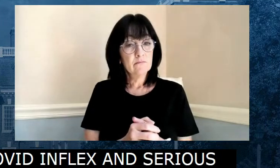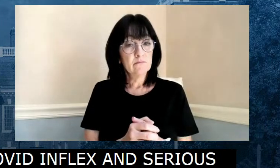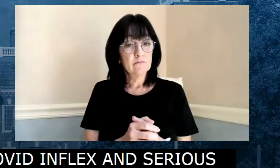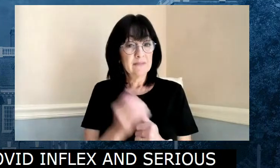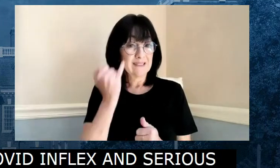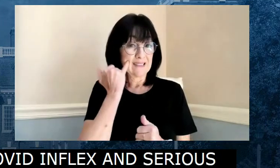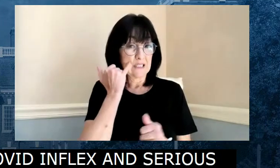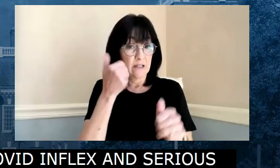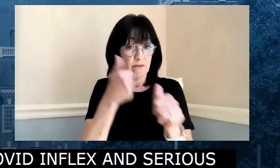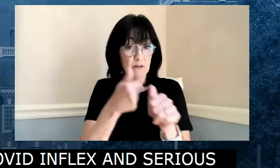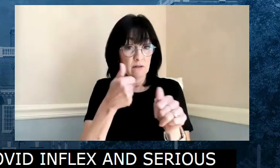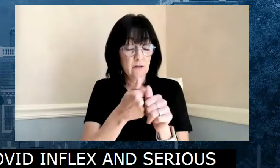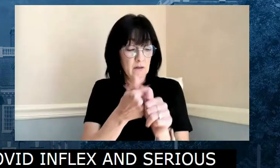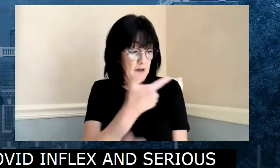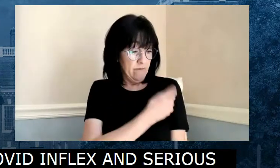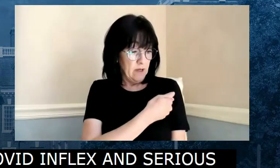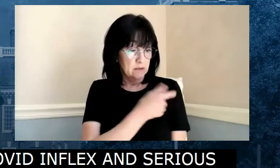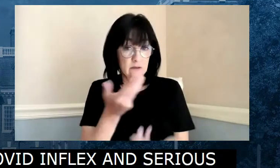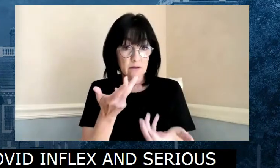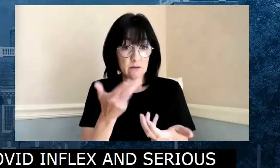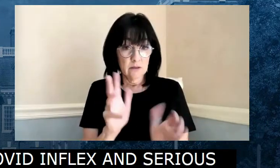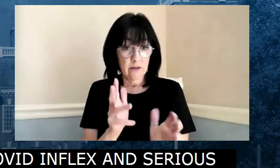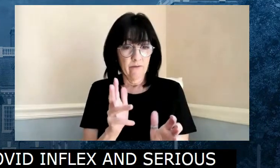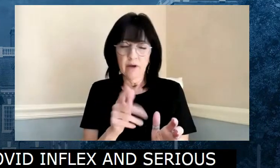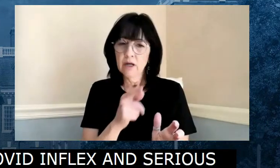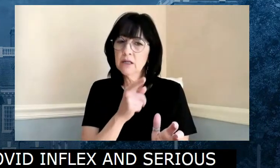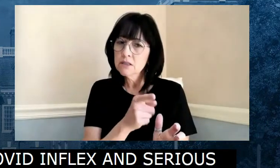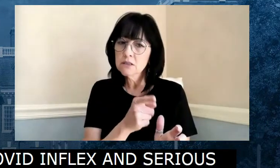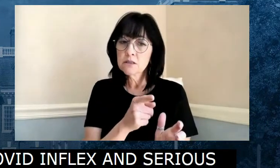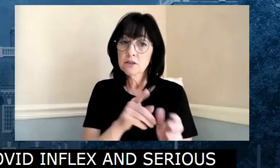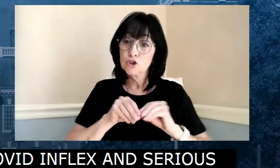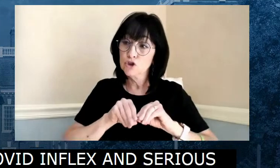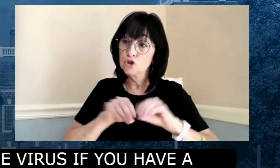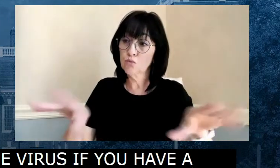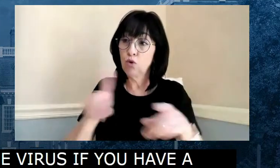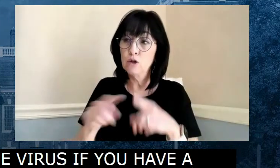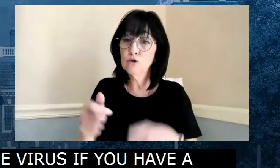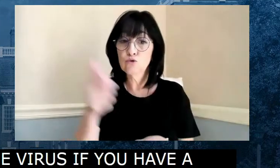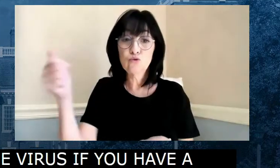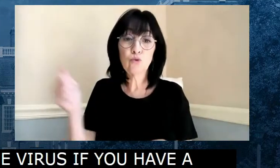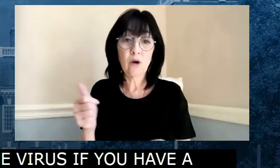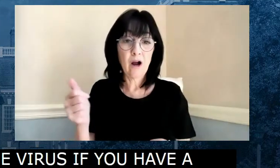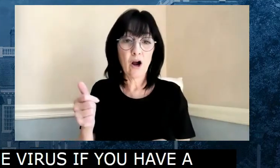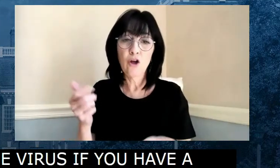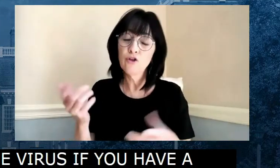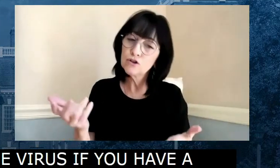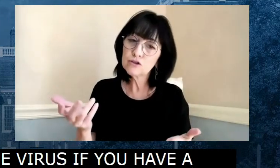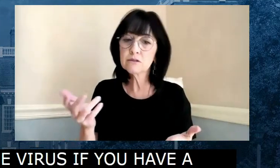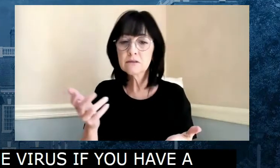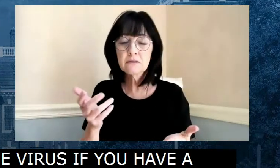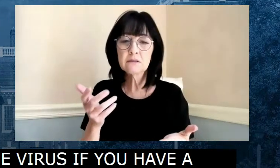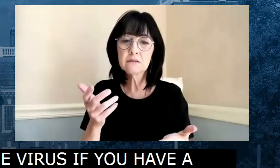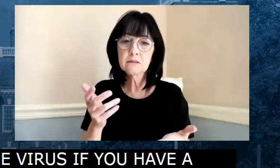the virus, if you have a case of it, to someone else. But those who are not vaccinated